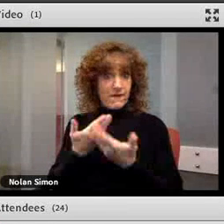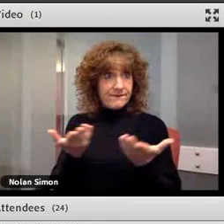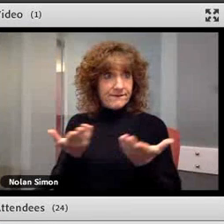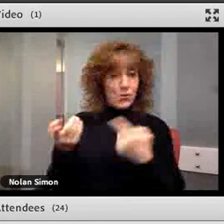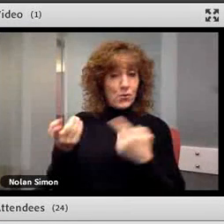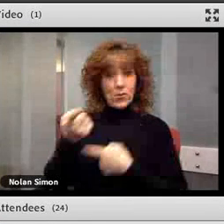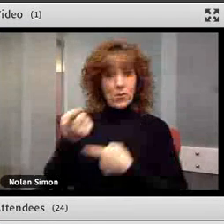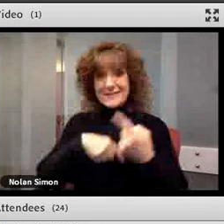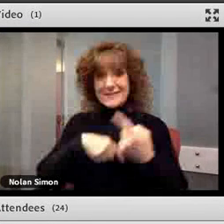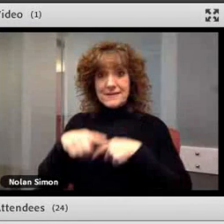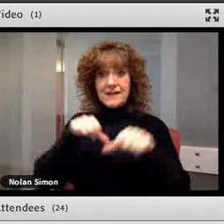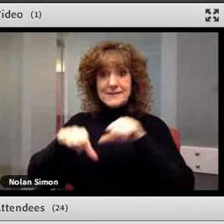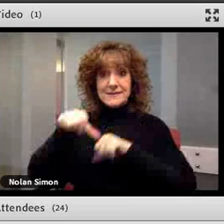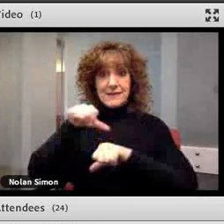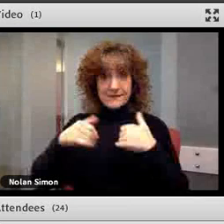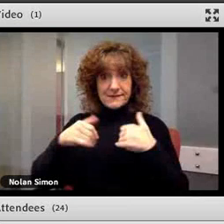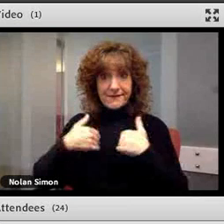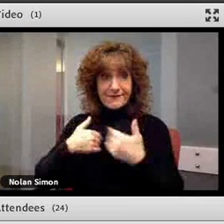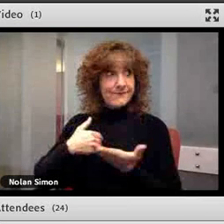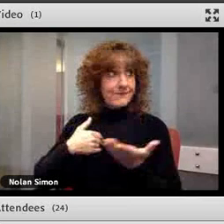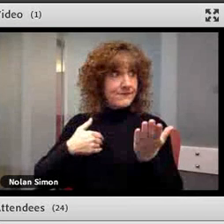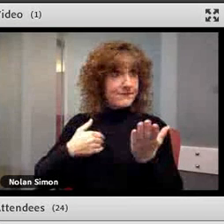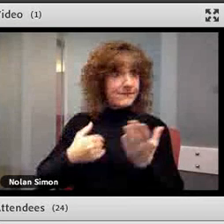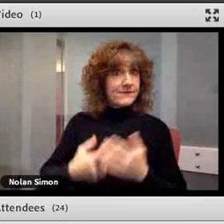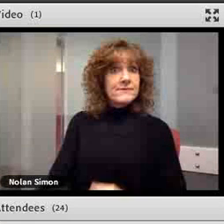or the Signing Science?